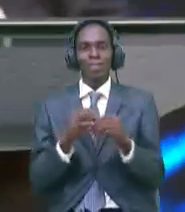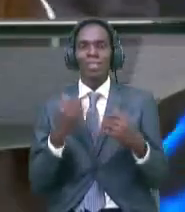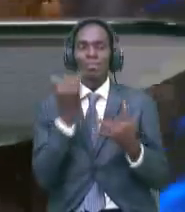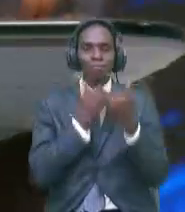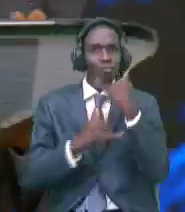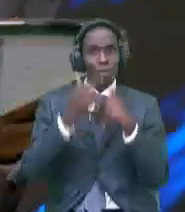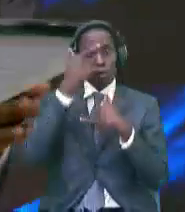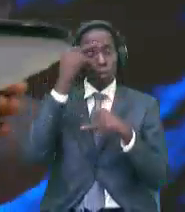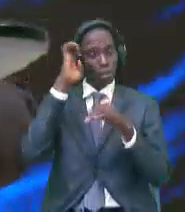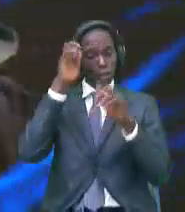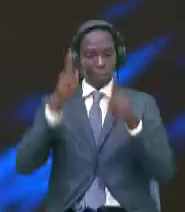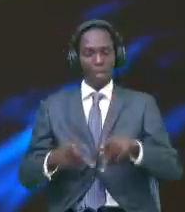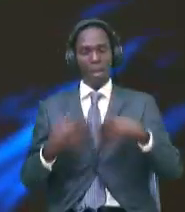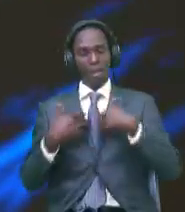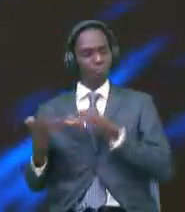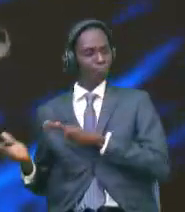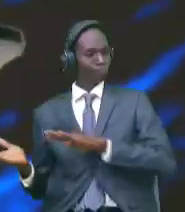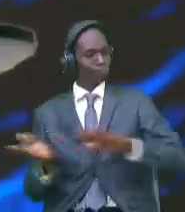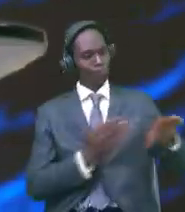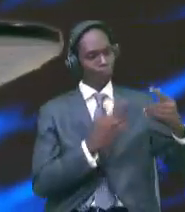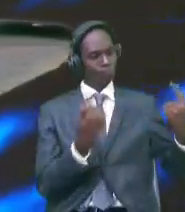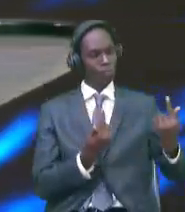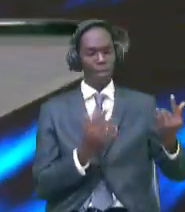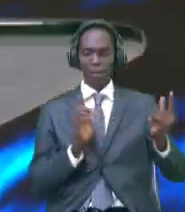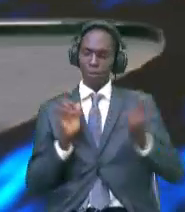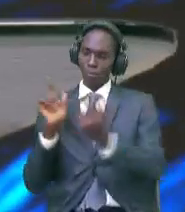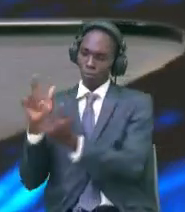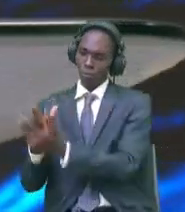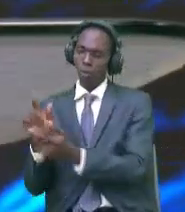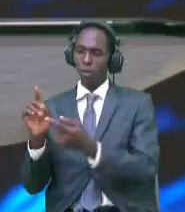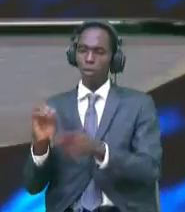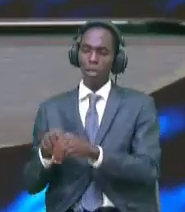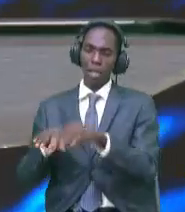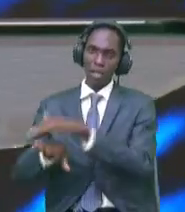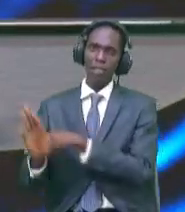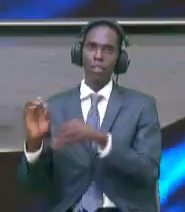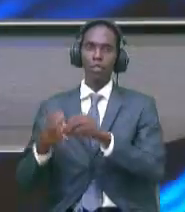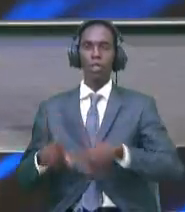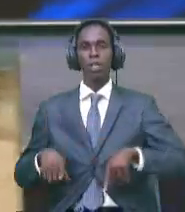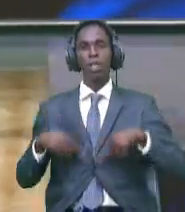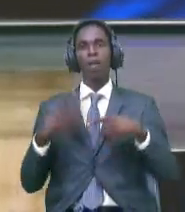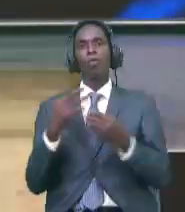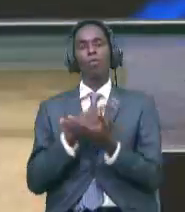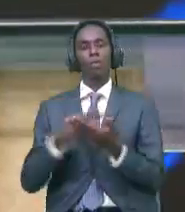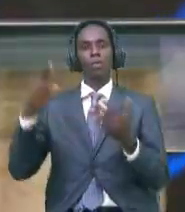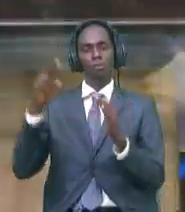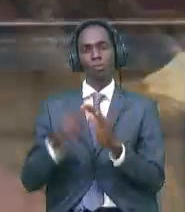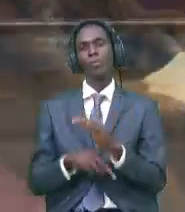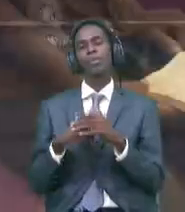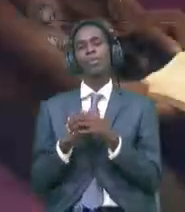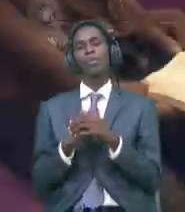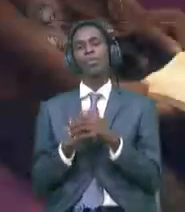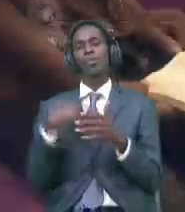abandoned sin. And he has come to a life of righteousness. Who is a saint? A saint is